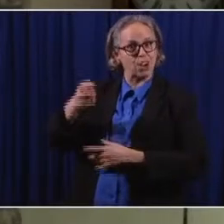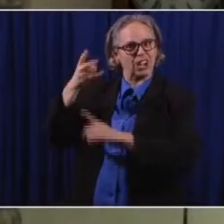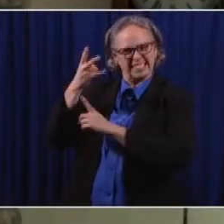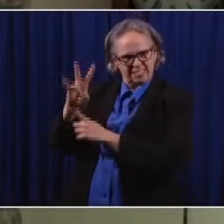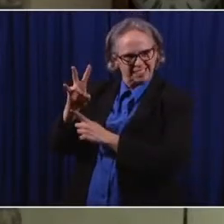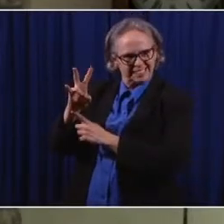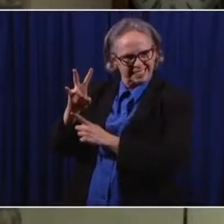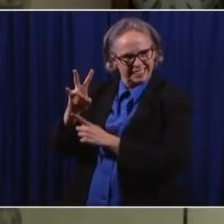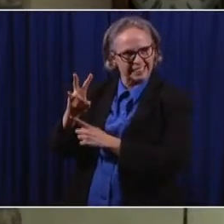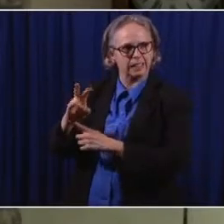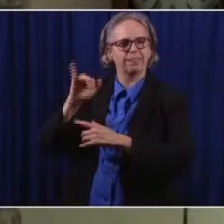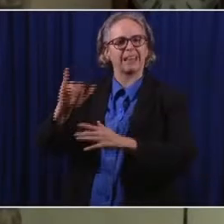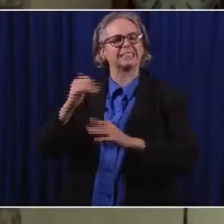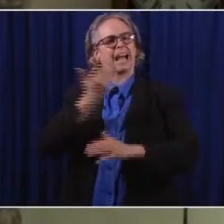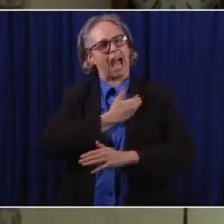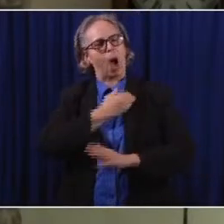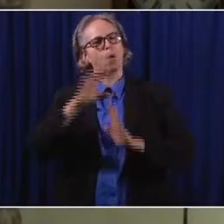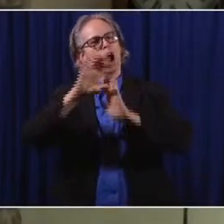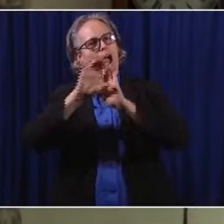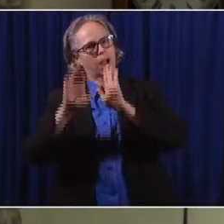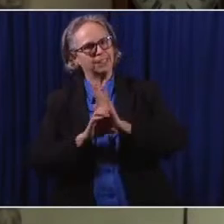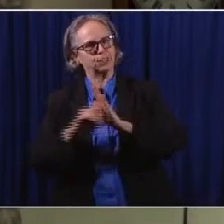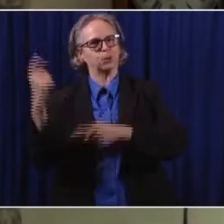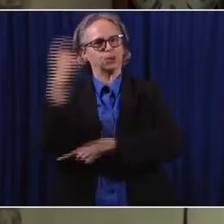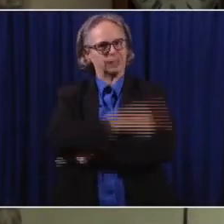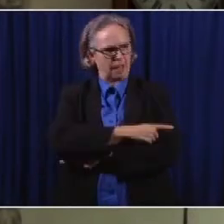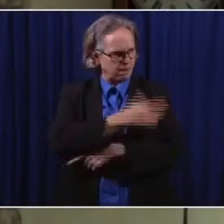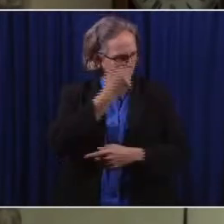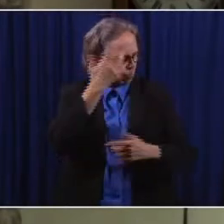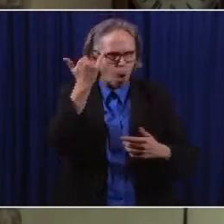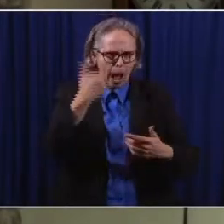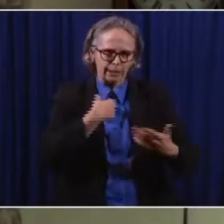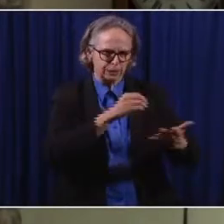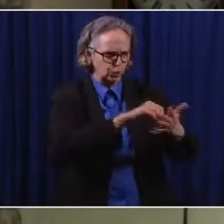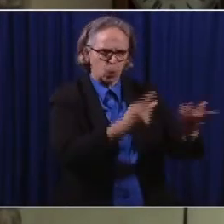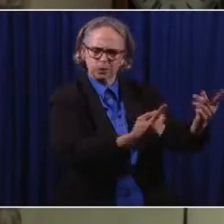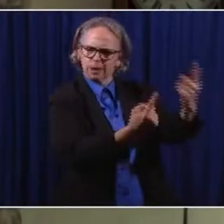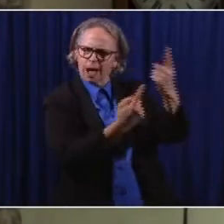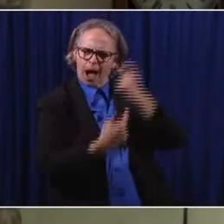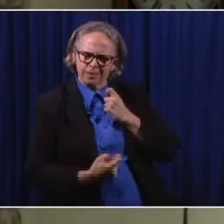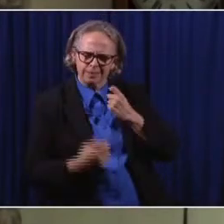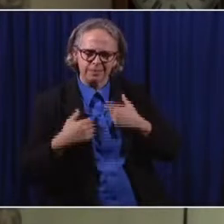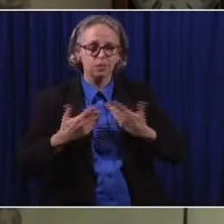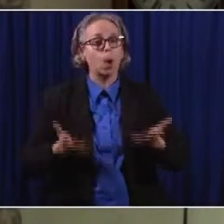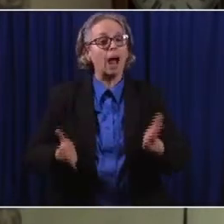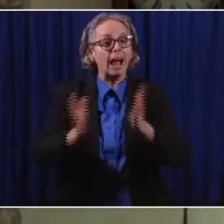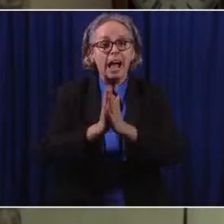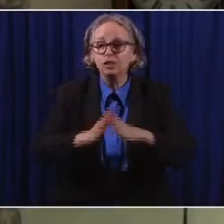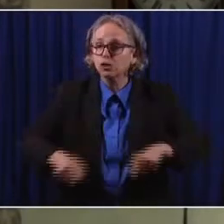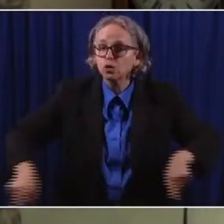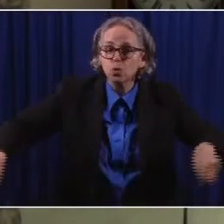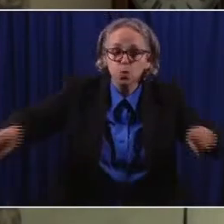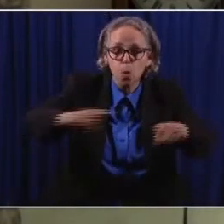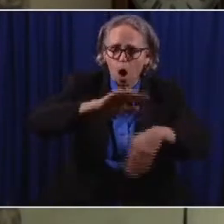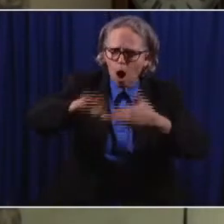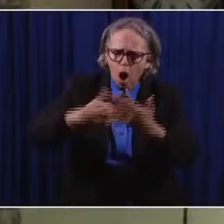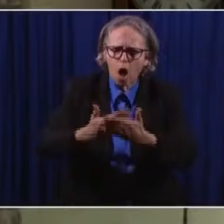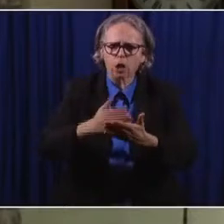Day, and provided that all schools should teach about our Constitution.